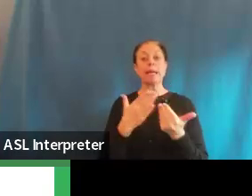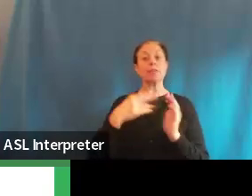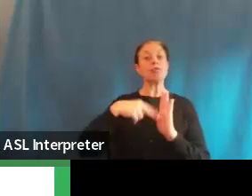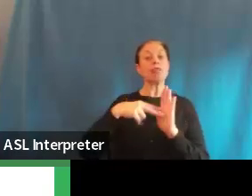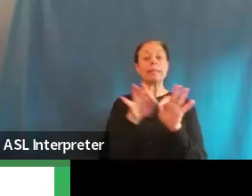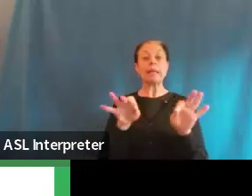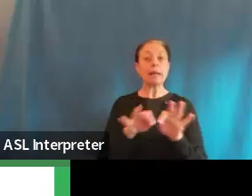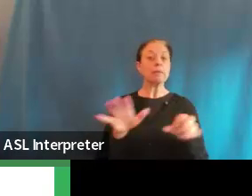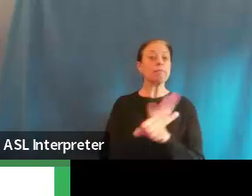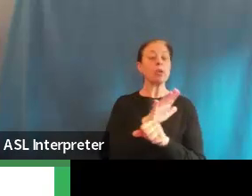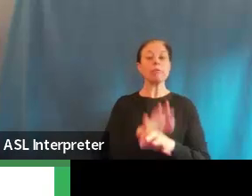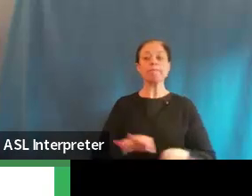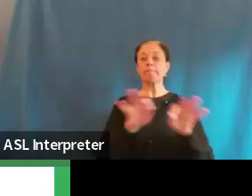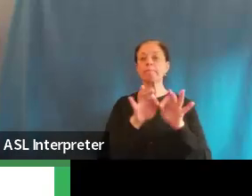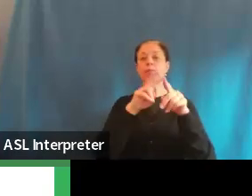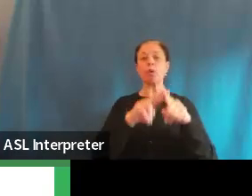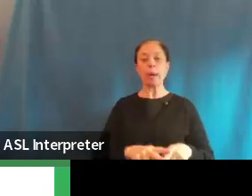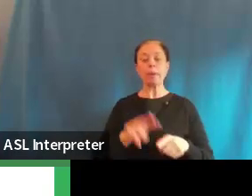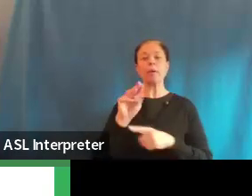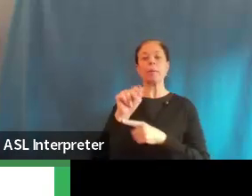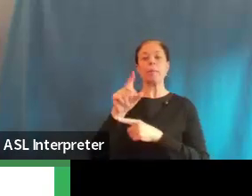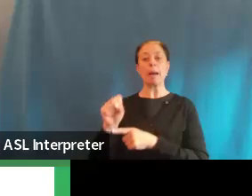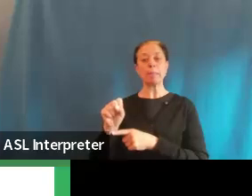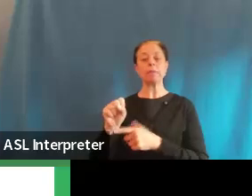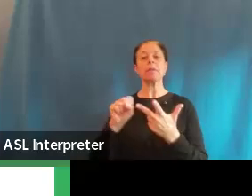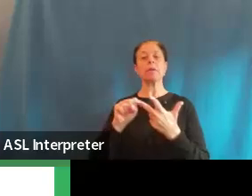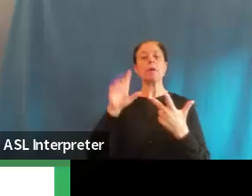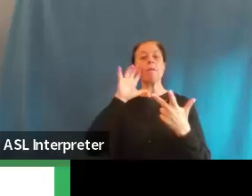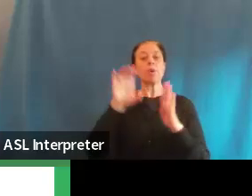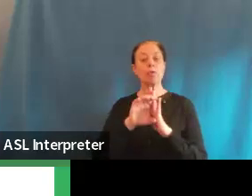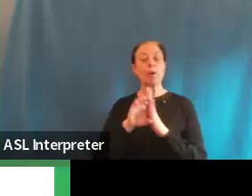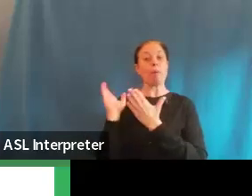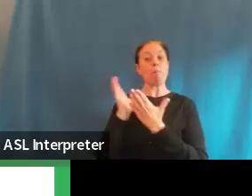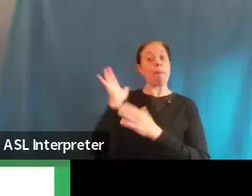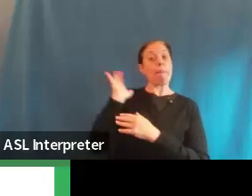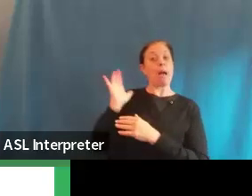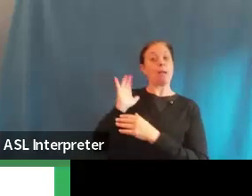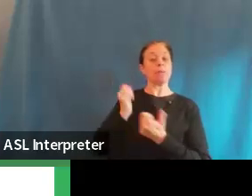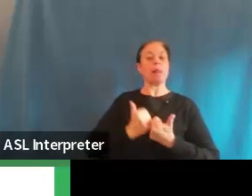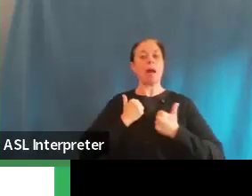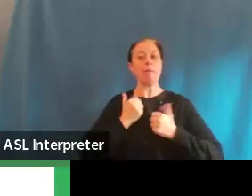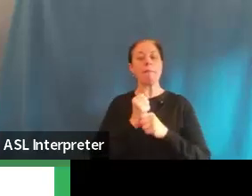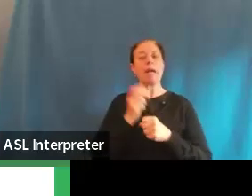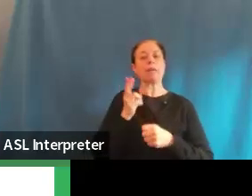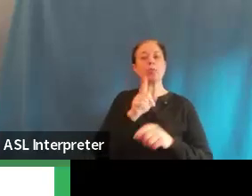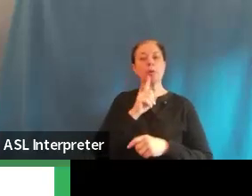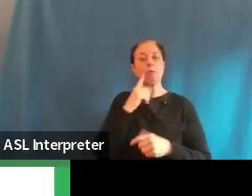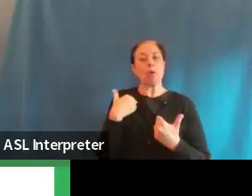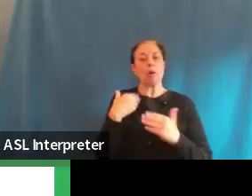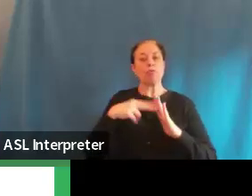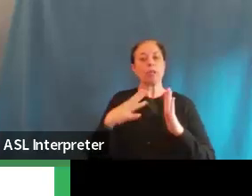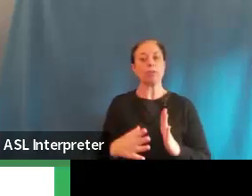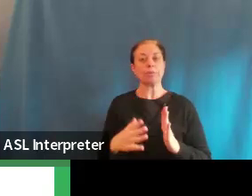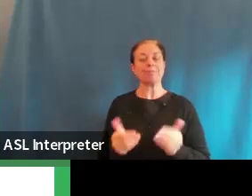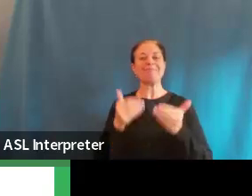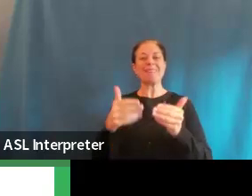easy-to-read text full of key vocabulary, maps, and photographs that bring the past to life and make history real for young readers.